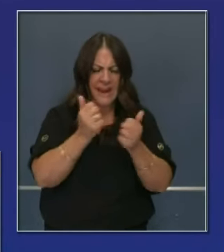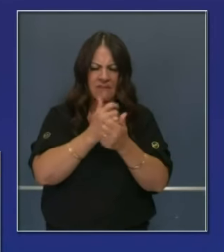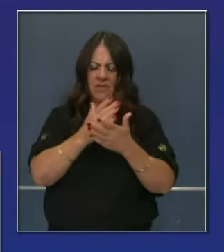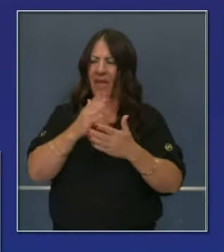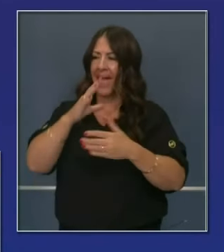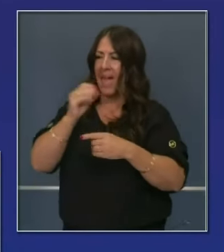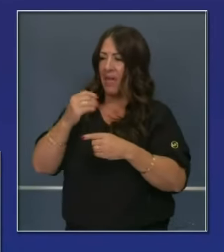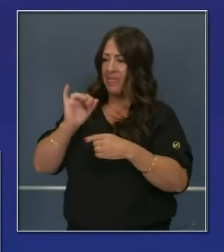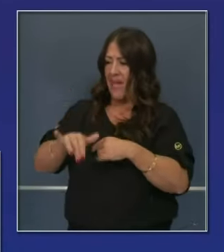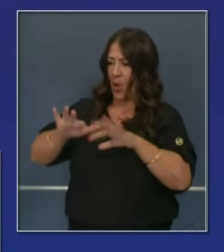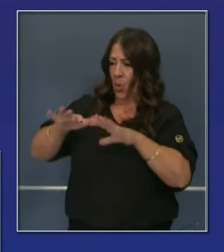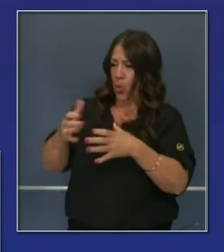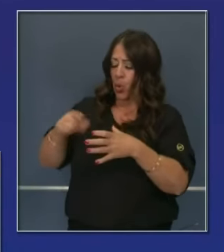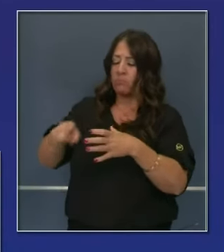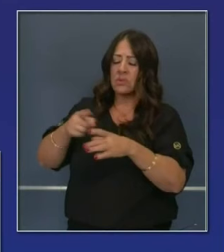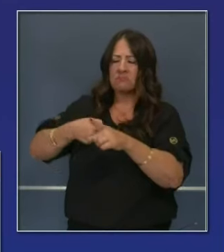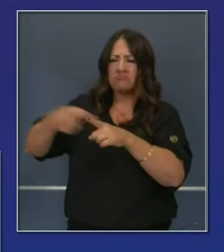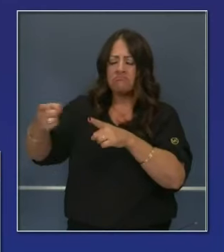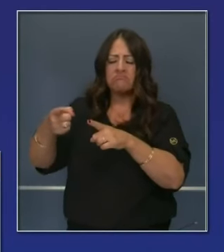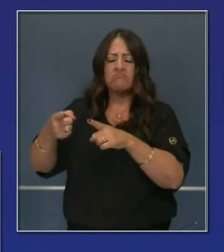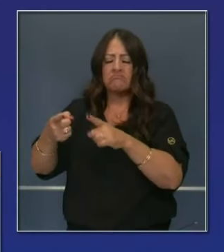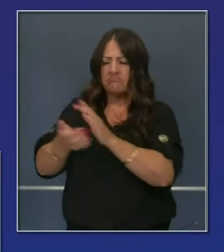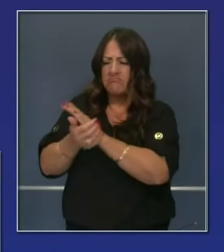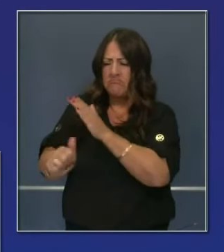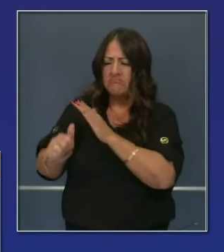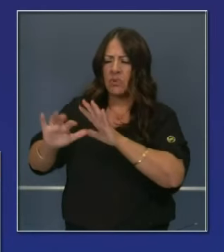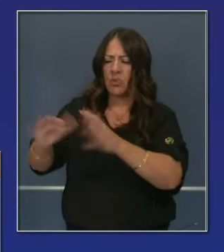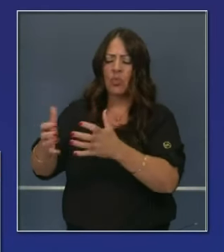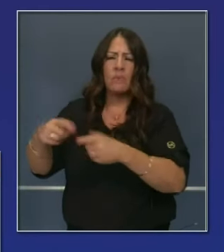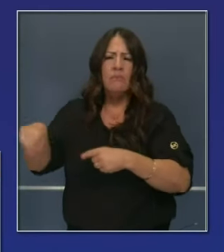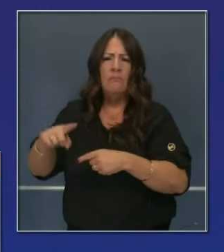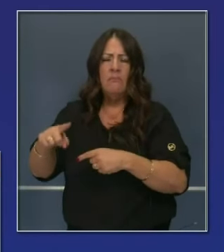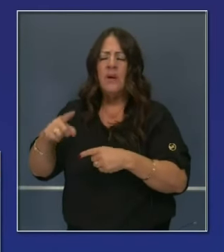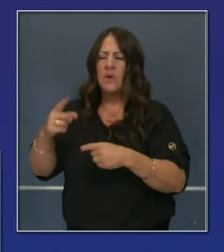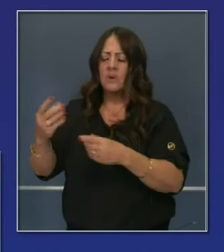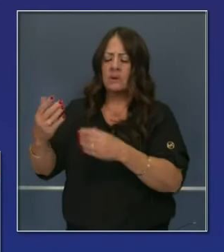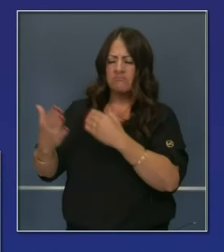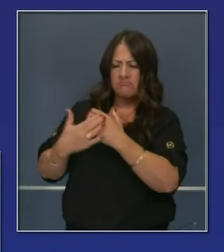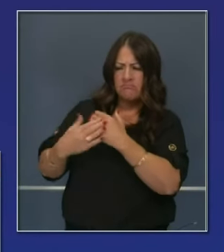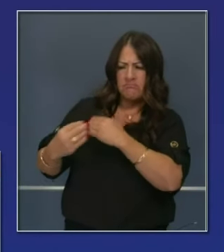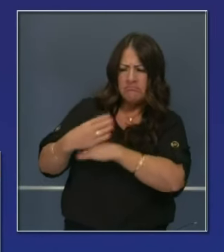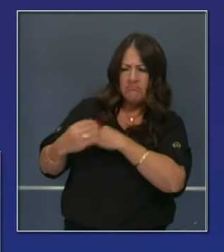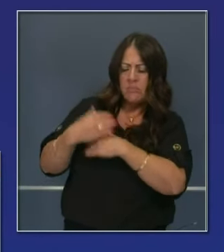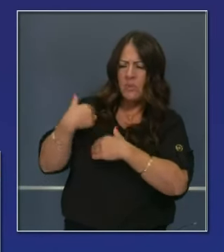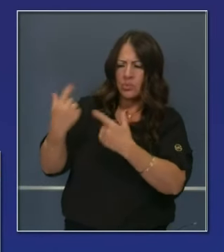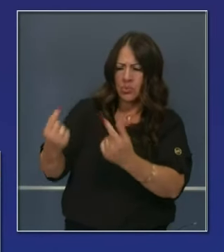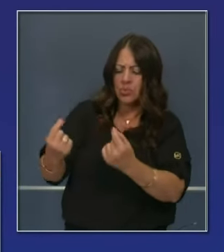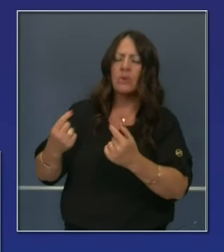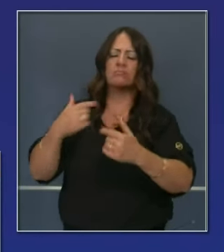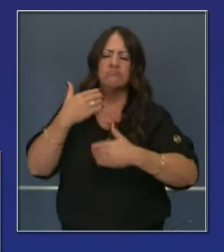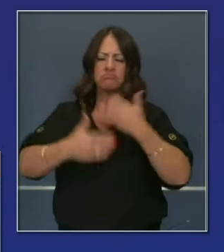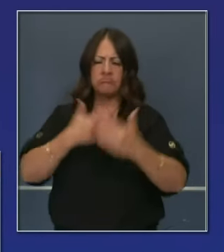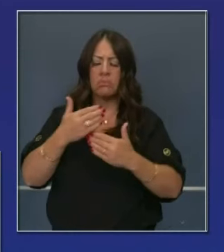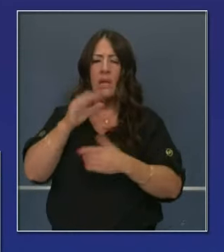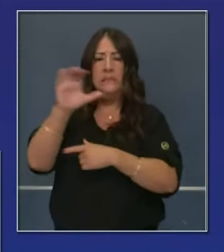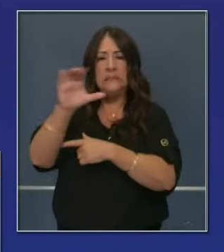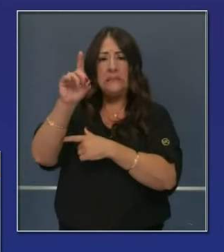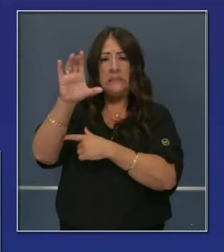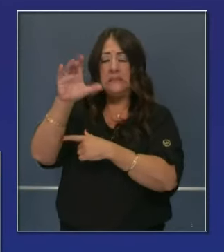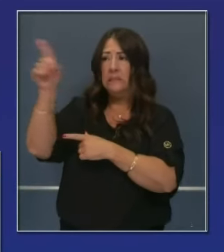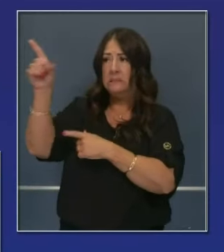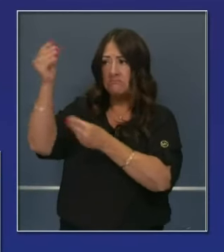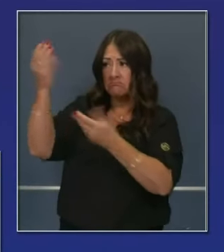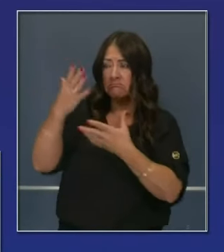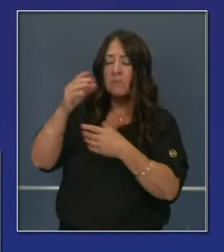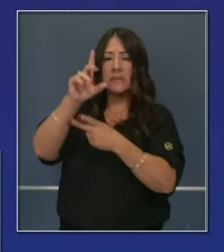we've been able to glean and advance ourselves in terms of the protocols that we have advanced with the CDC and the DOD